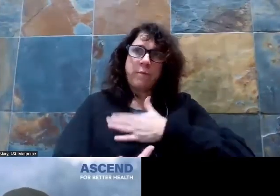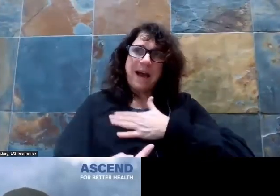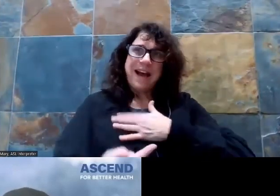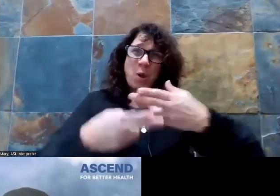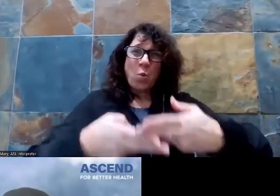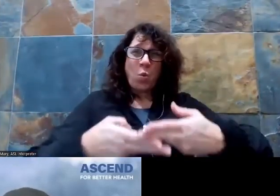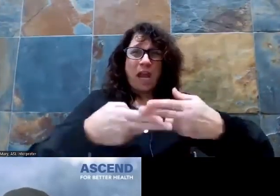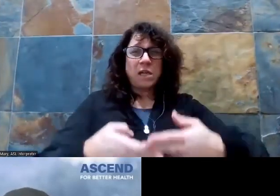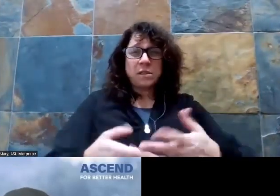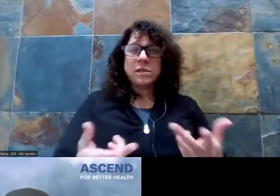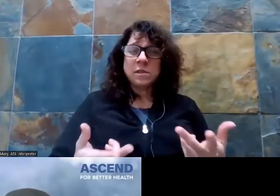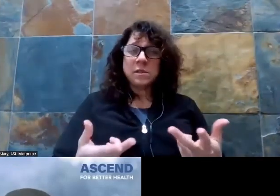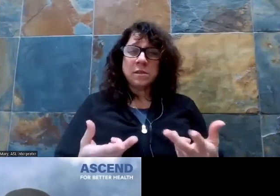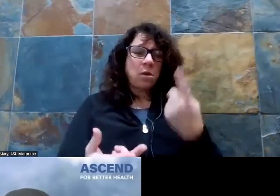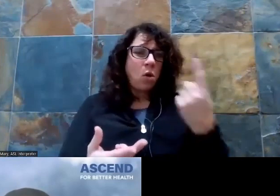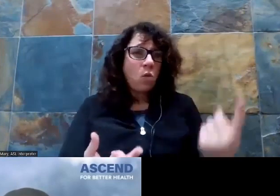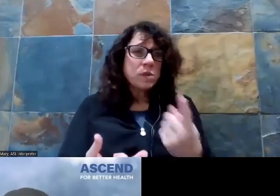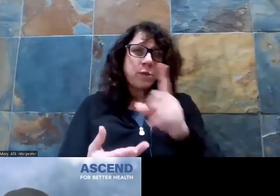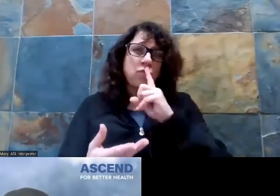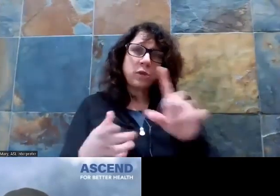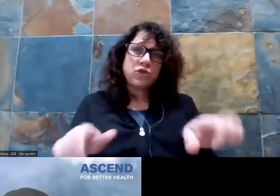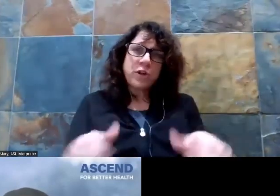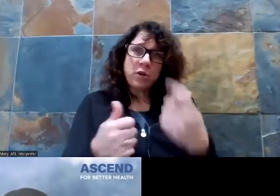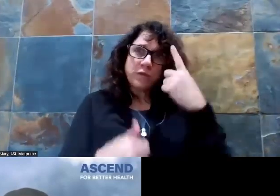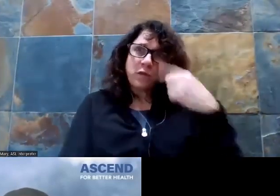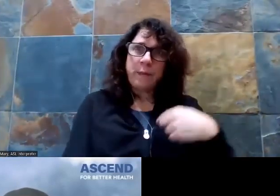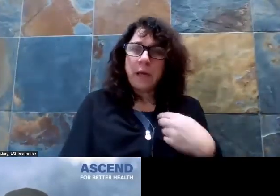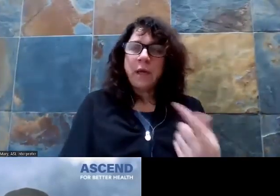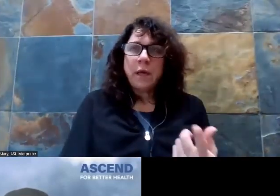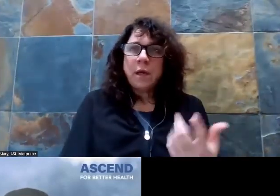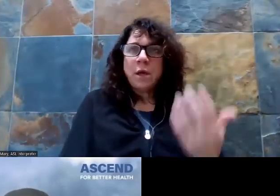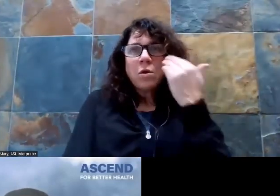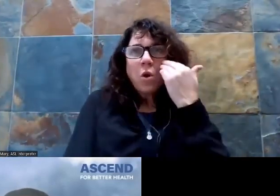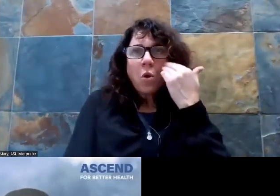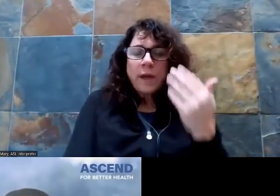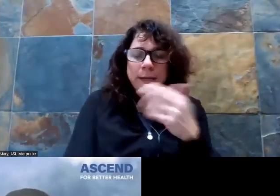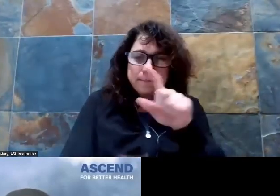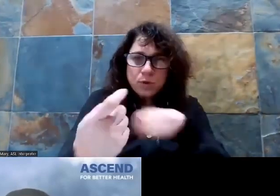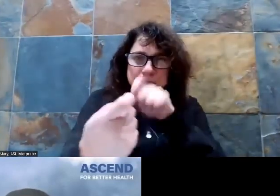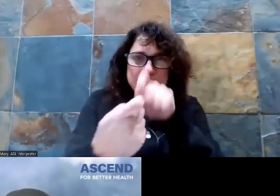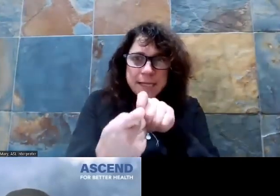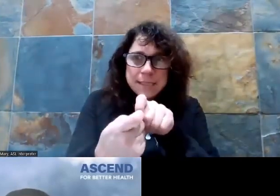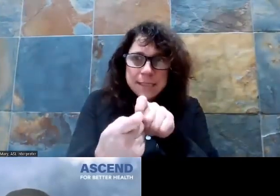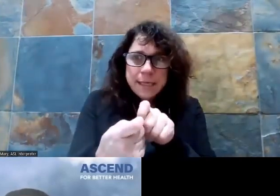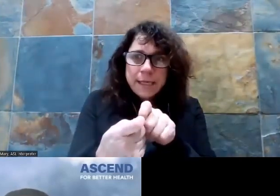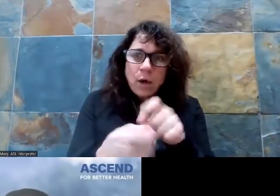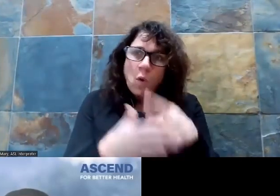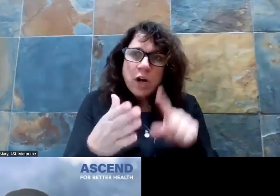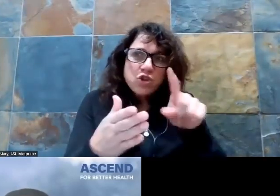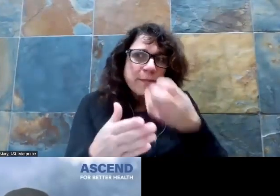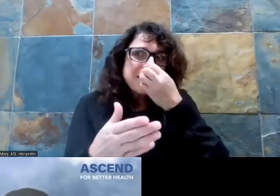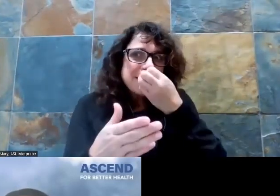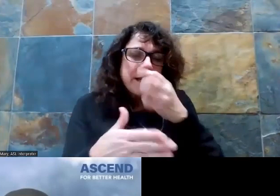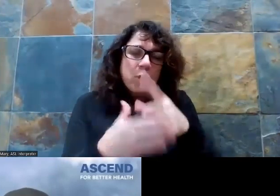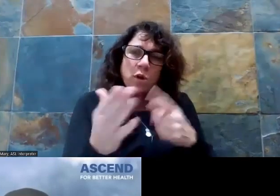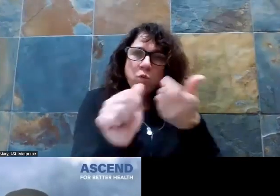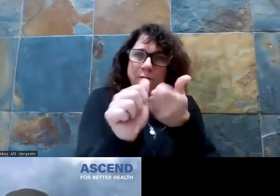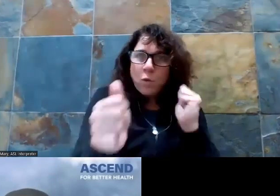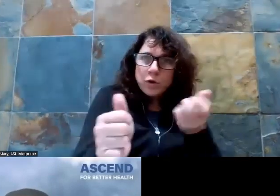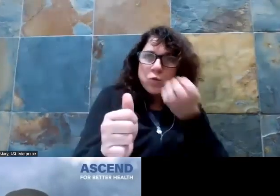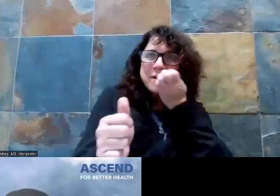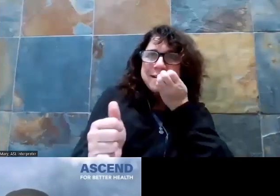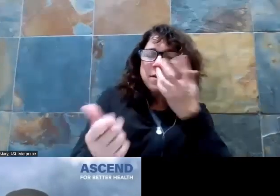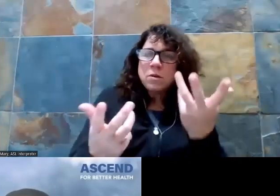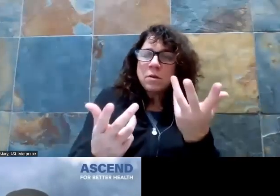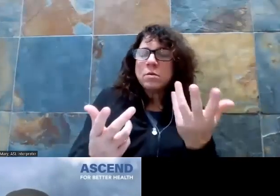weight. It's always been a real challenge for me in terms of knowing precisely what I should be eating and what I should avoid. So this